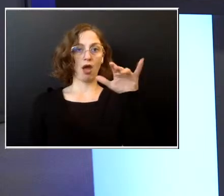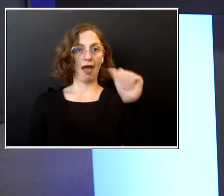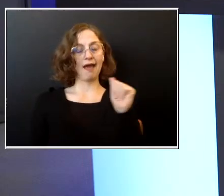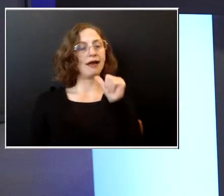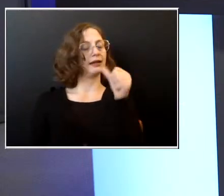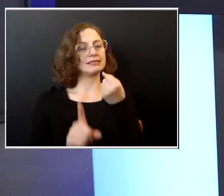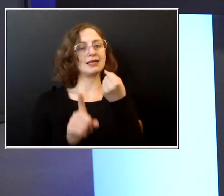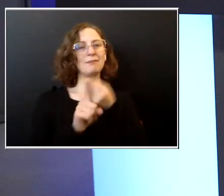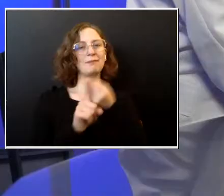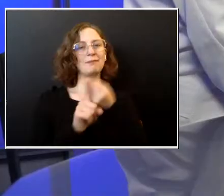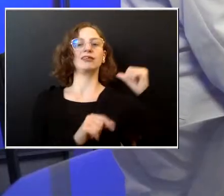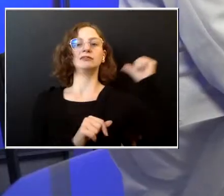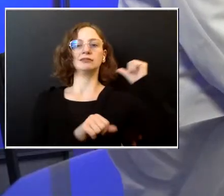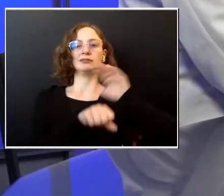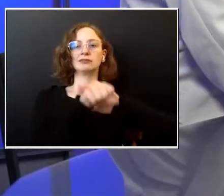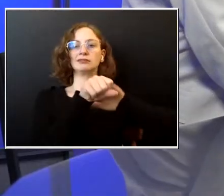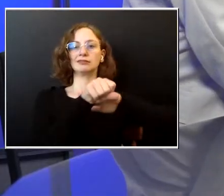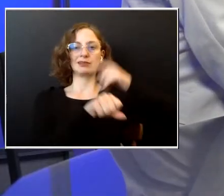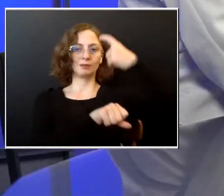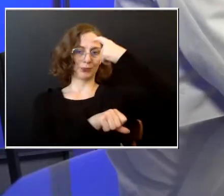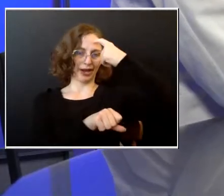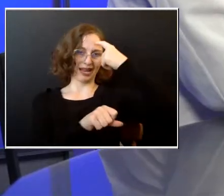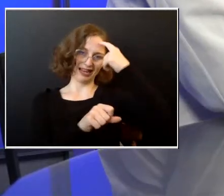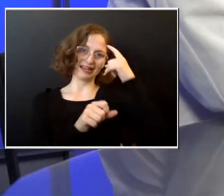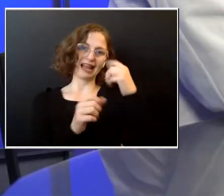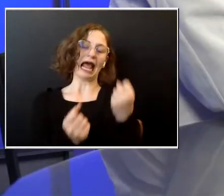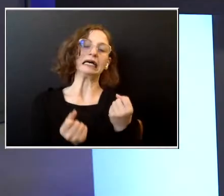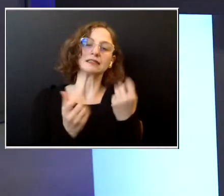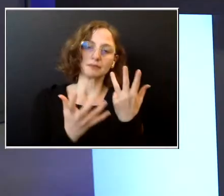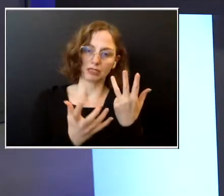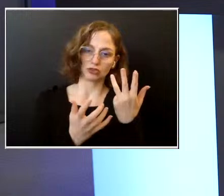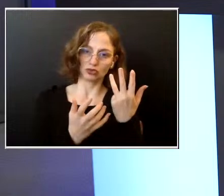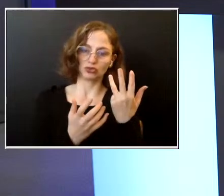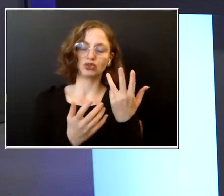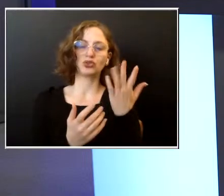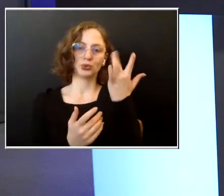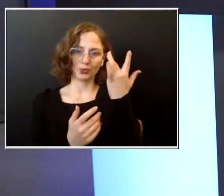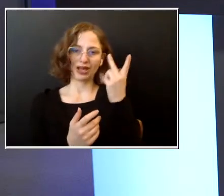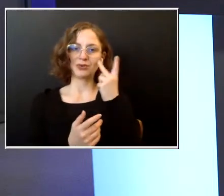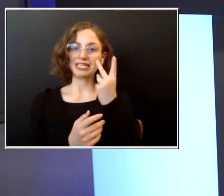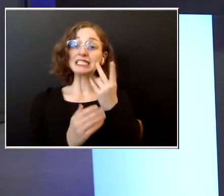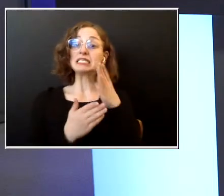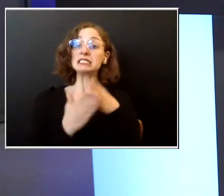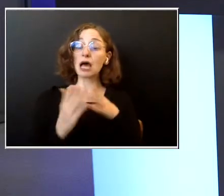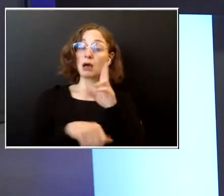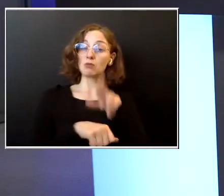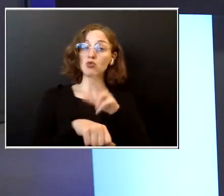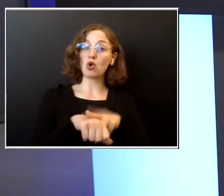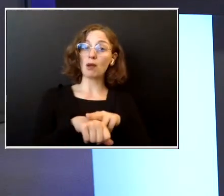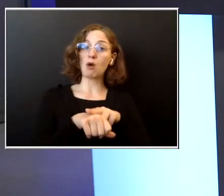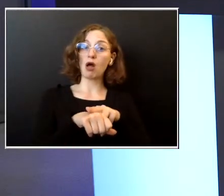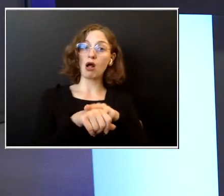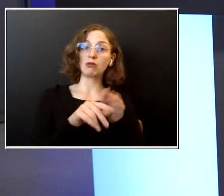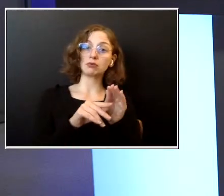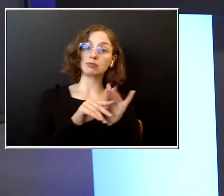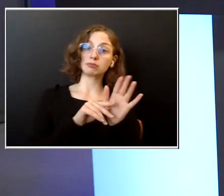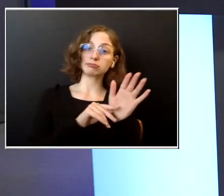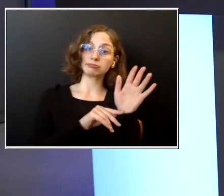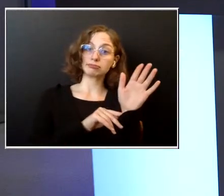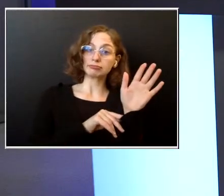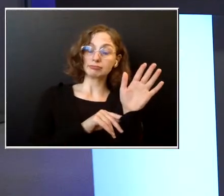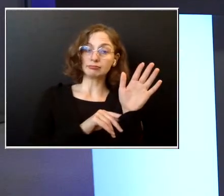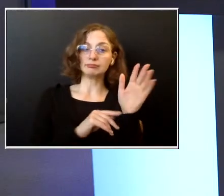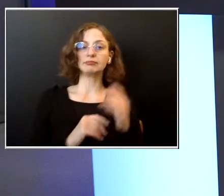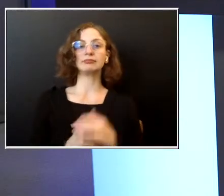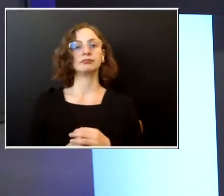kind of normal appearing blood vessels there on the left side. That is so interesting to see. And there are potential consequences of obviously restricted blood